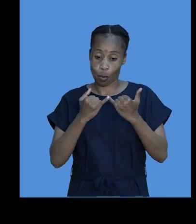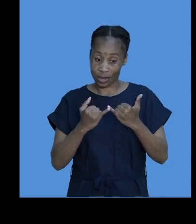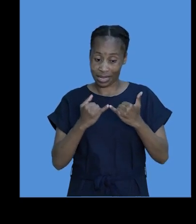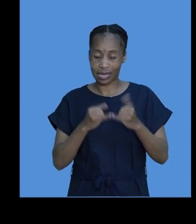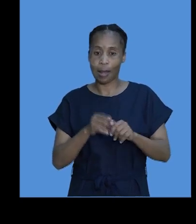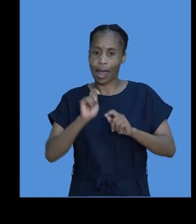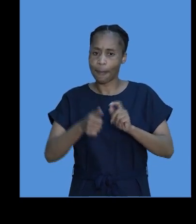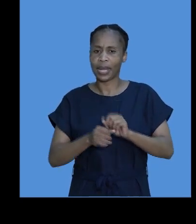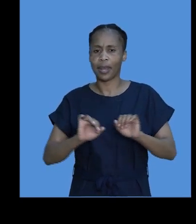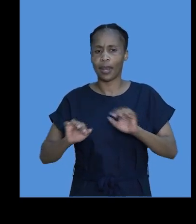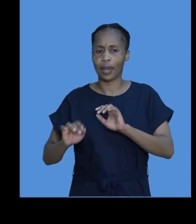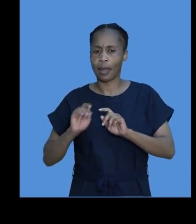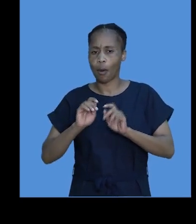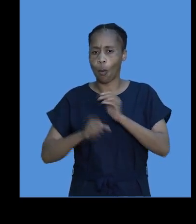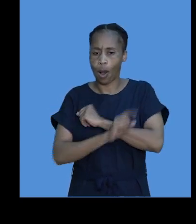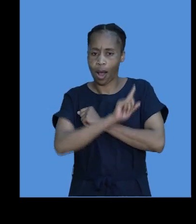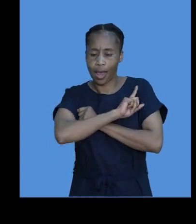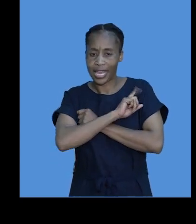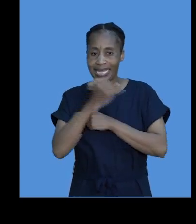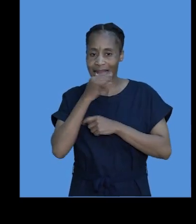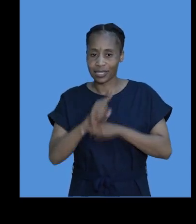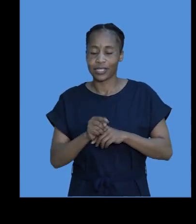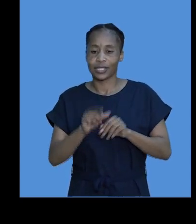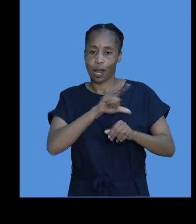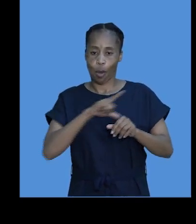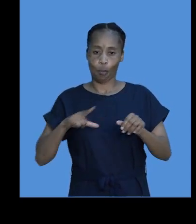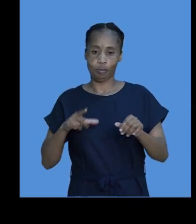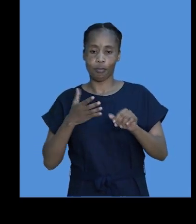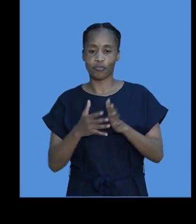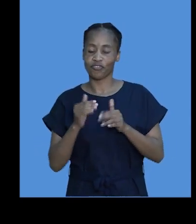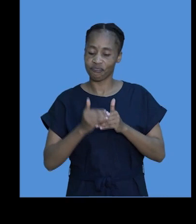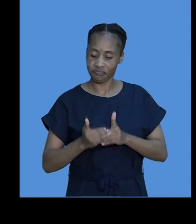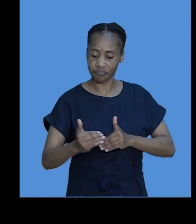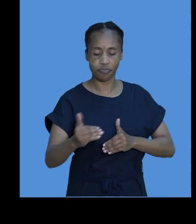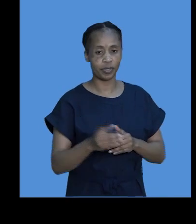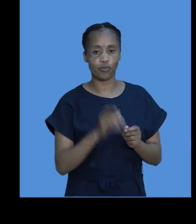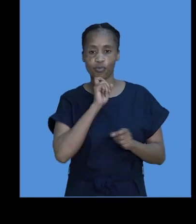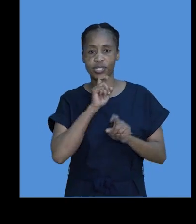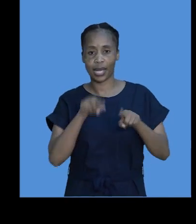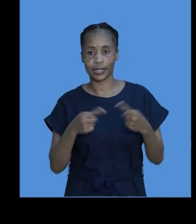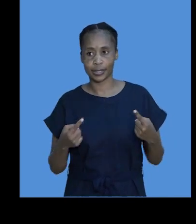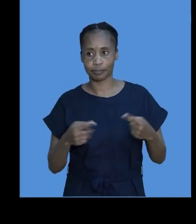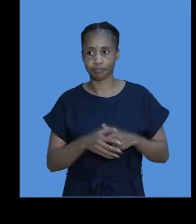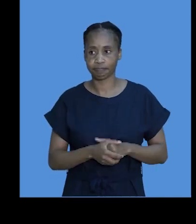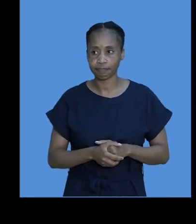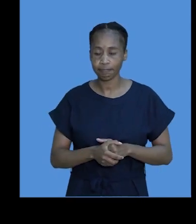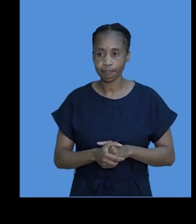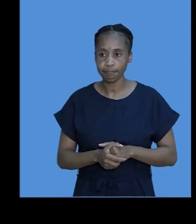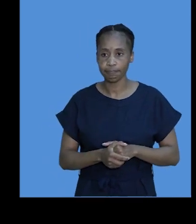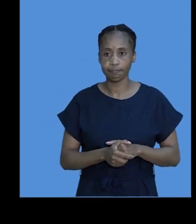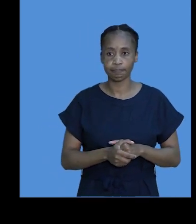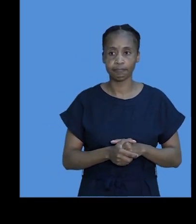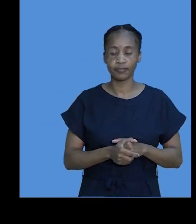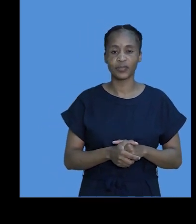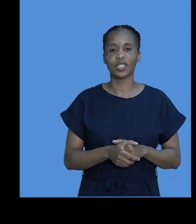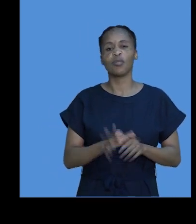the long-run average cost curve there. That is our LAC there, at the lowest point of our